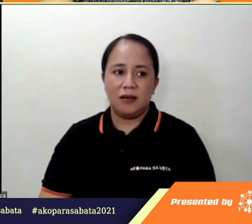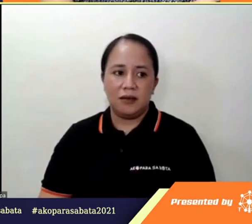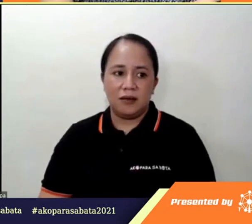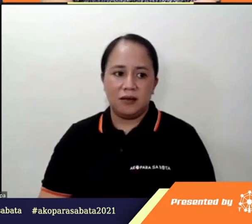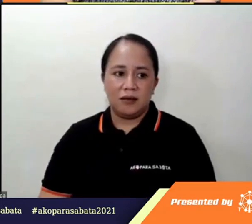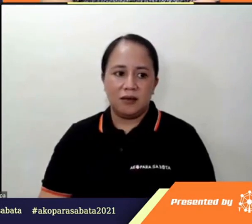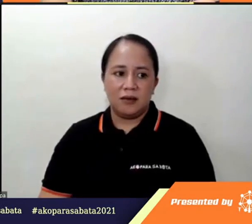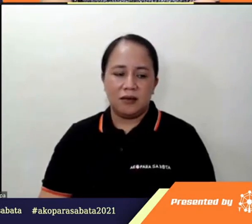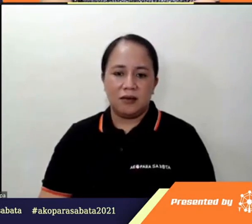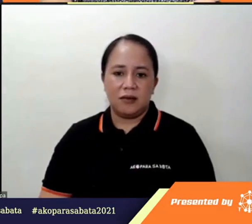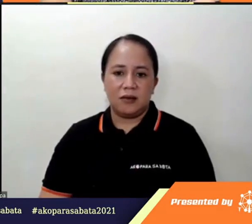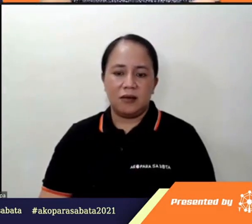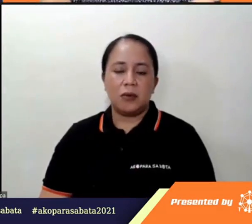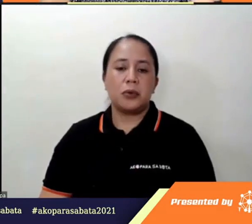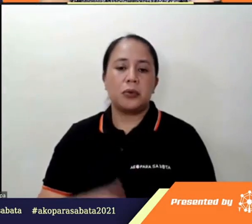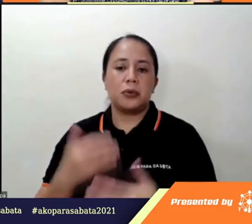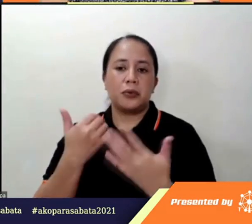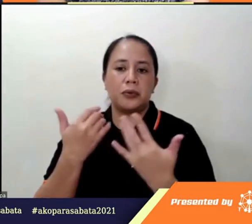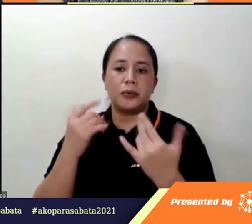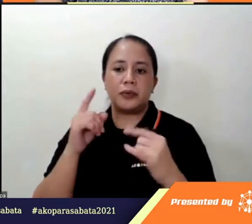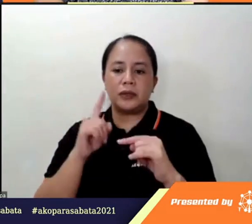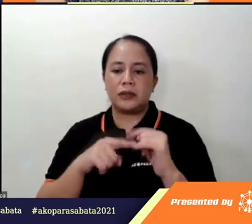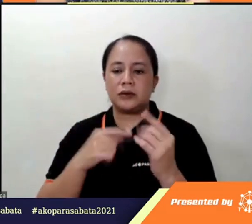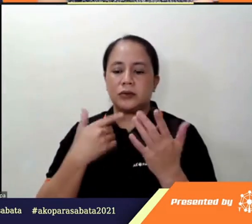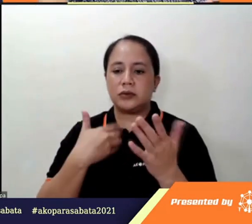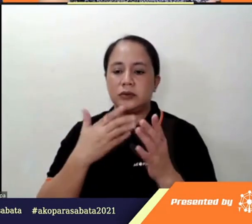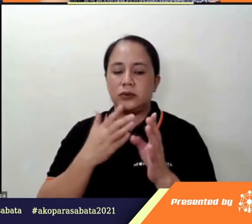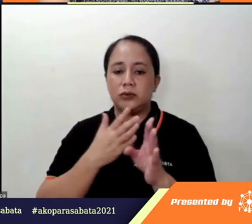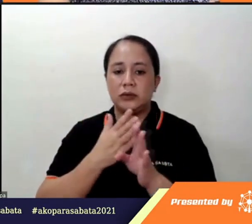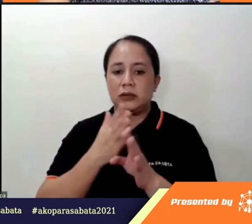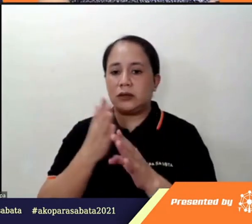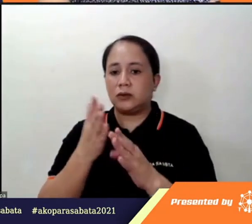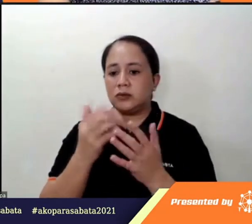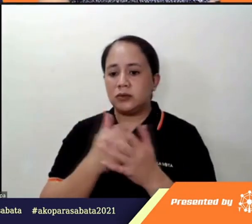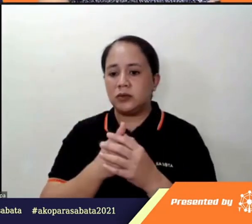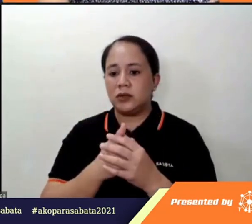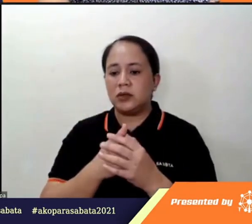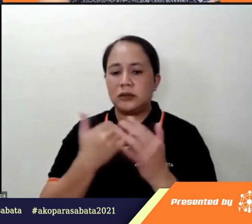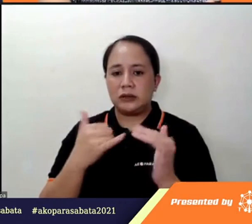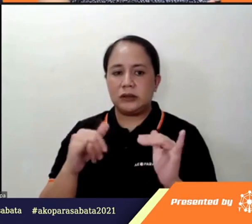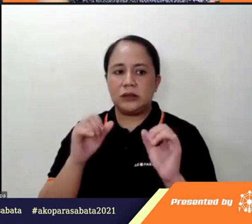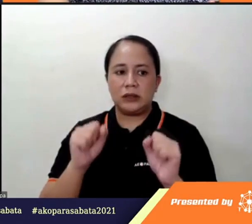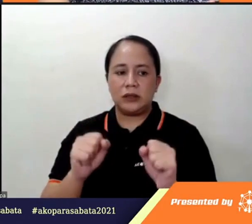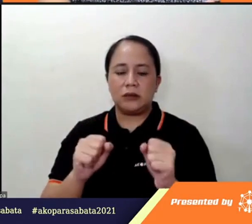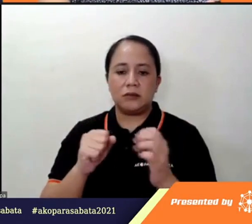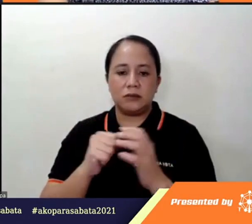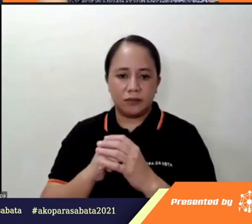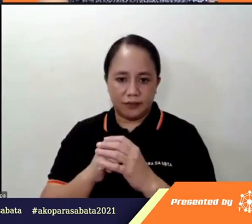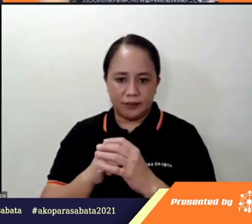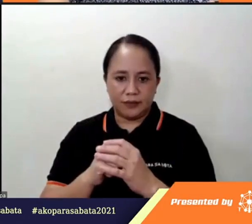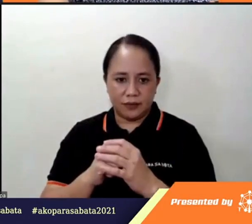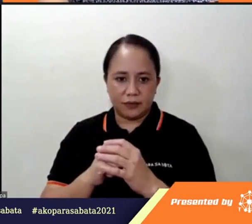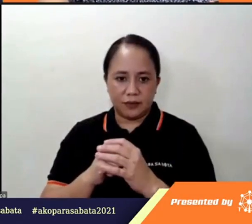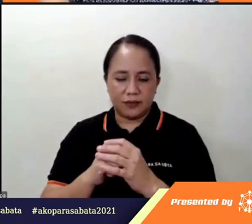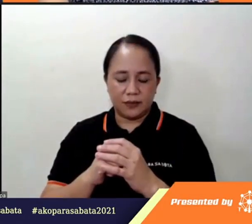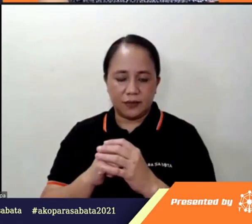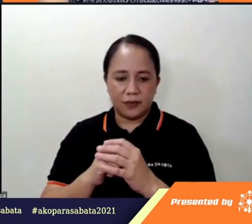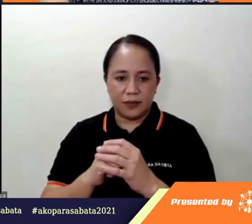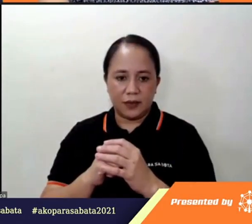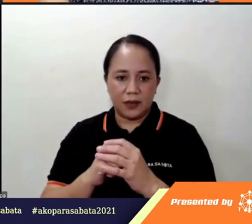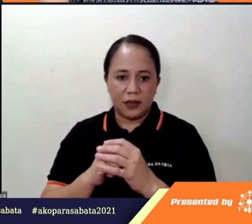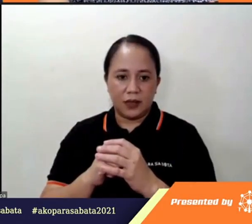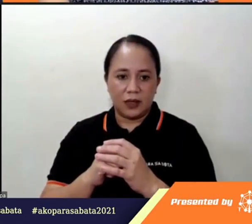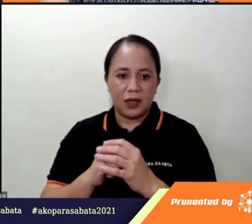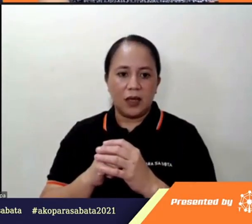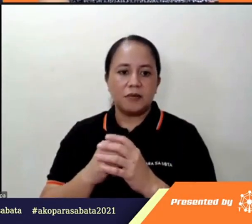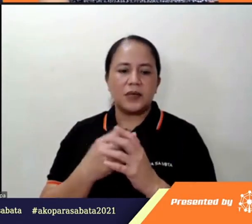Medyo may hindi ba nagtatanong ng direksyon? Oo, yan. So parang cannot show vulnerability. Parang normal